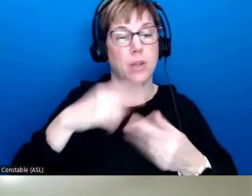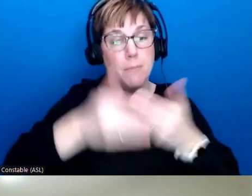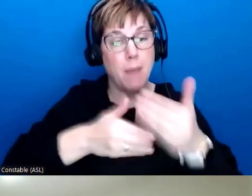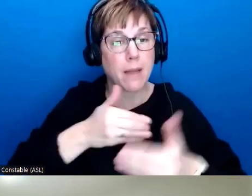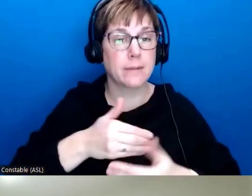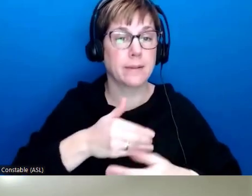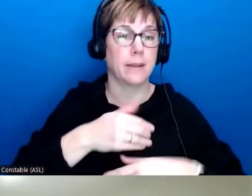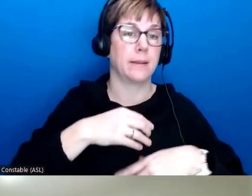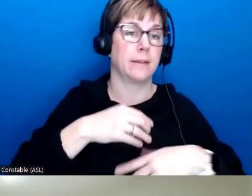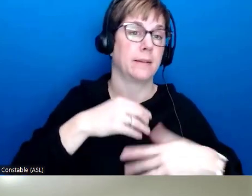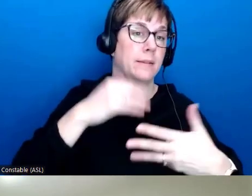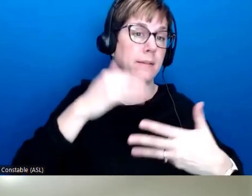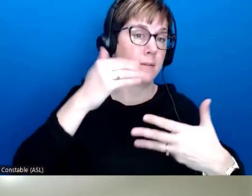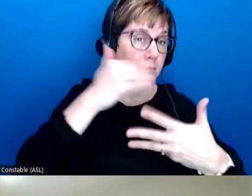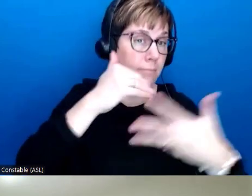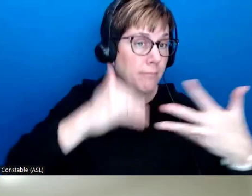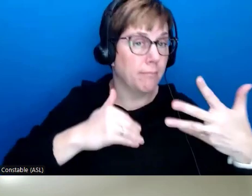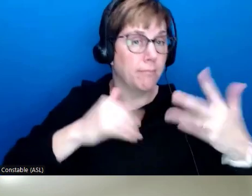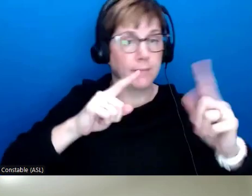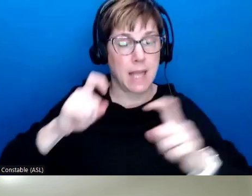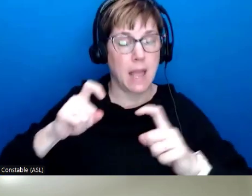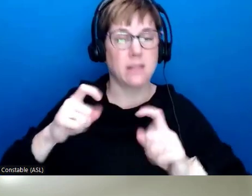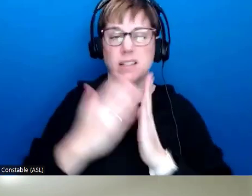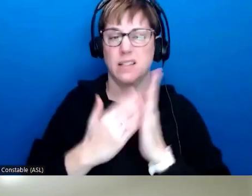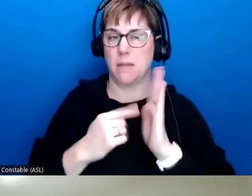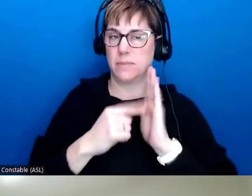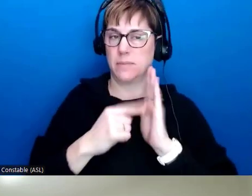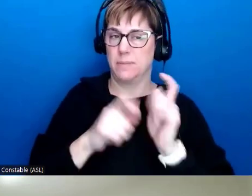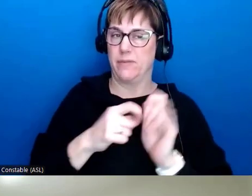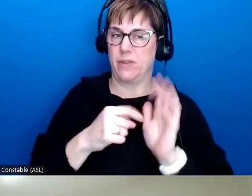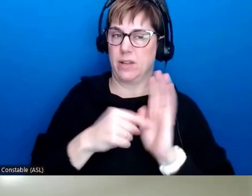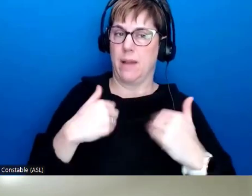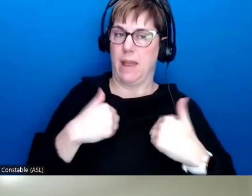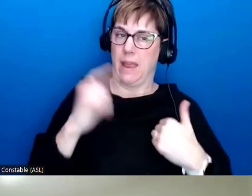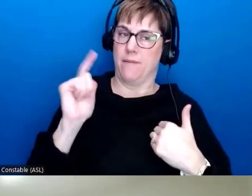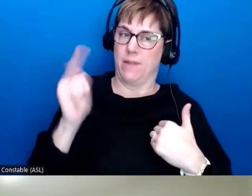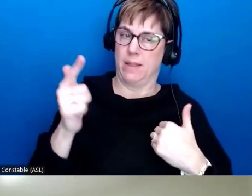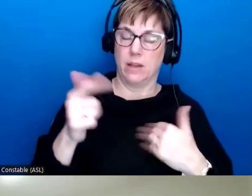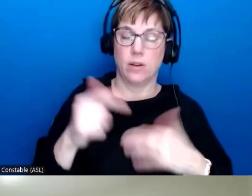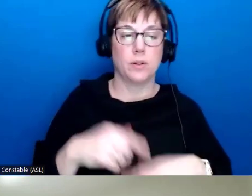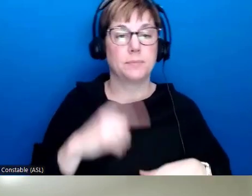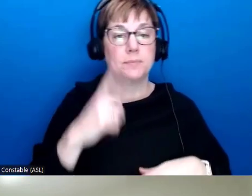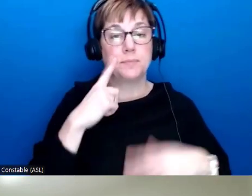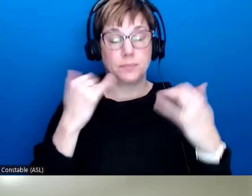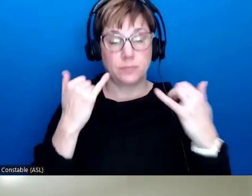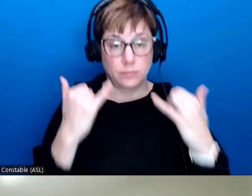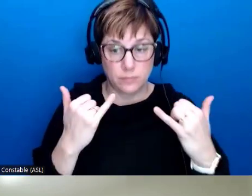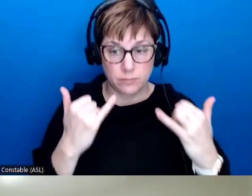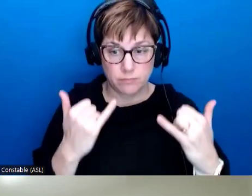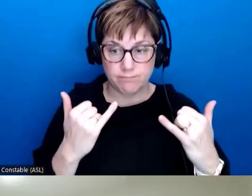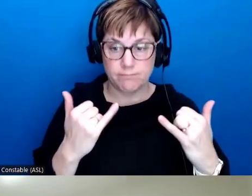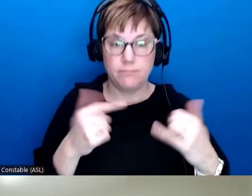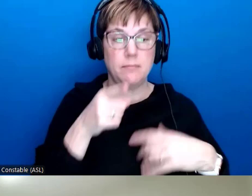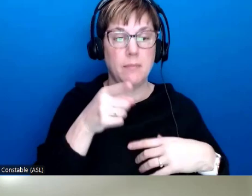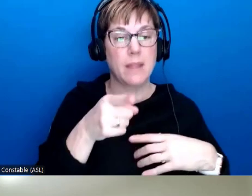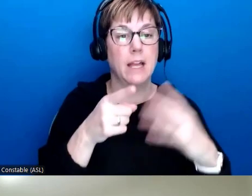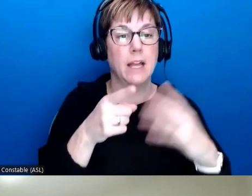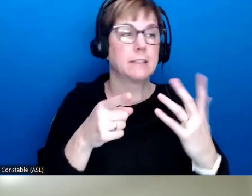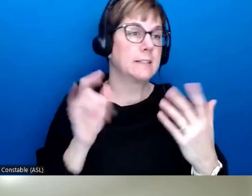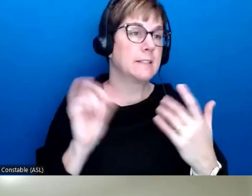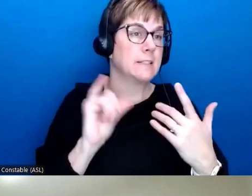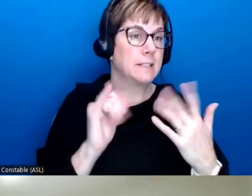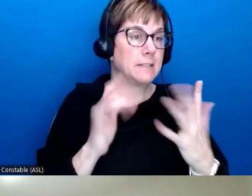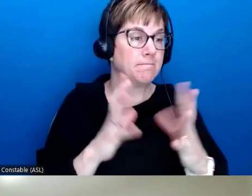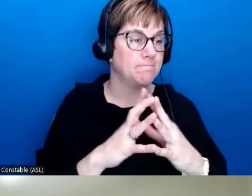like that. We're going to see some specific examples of that later on, but just for now, think of that as